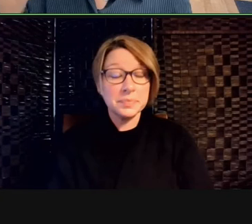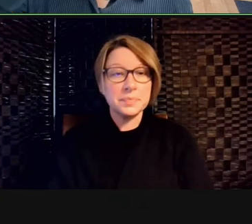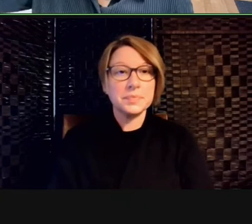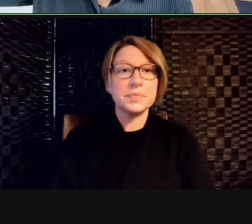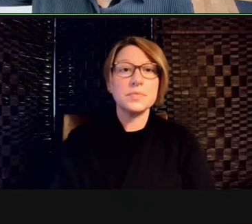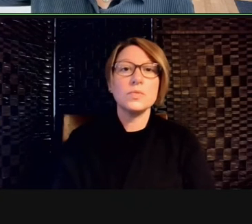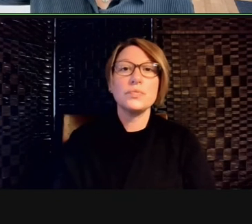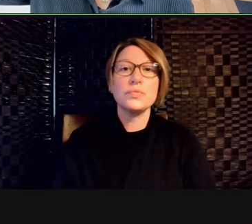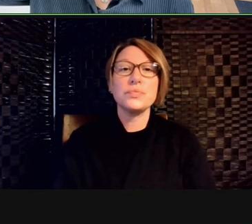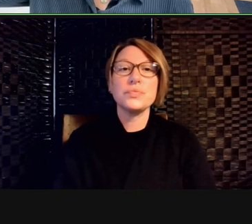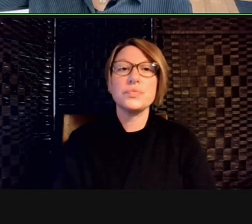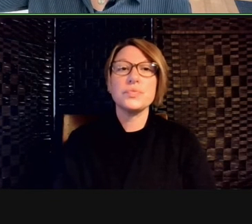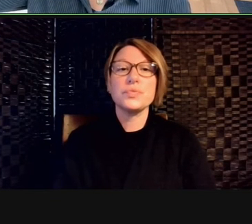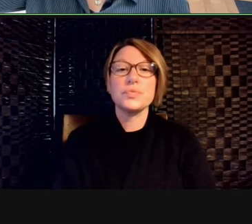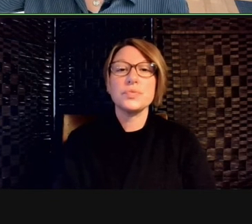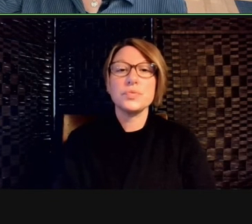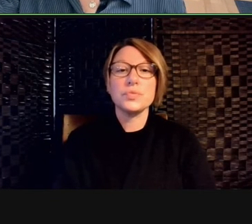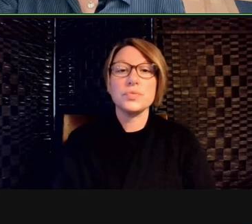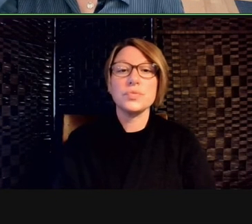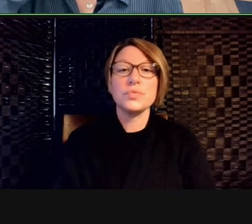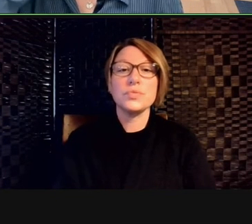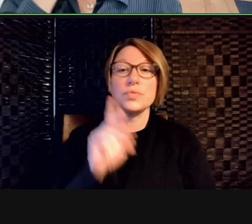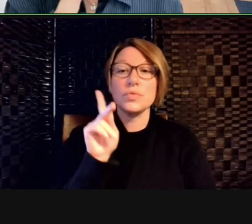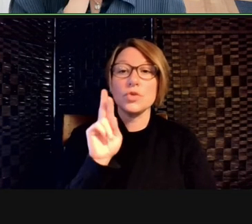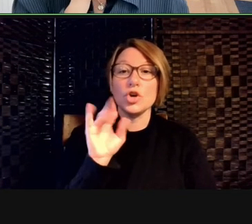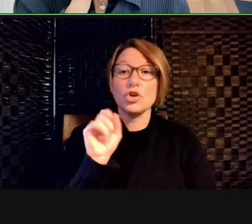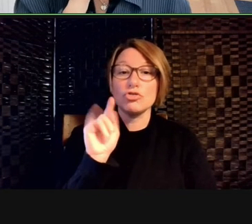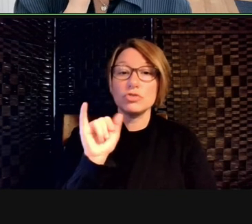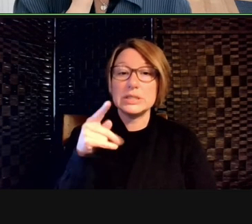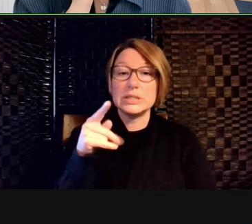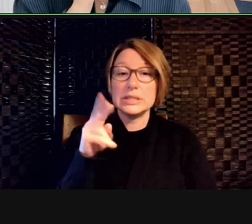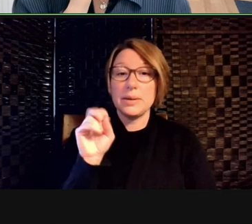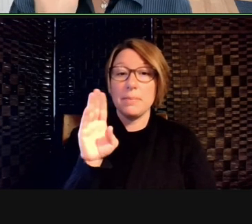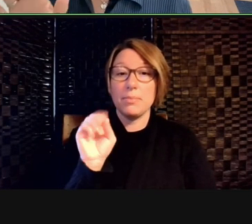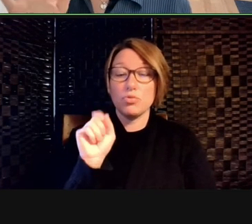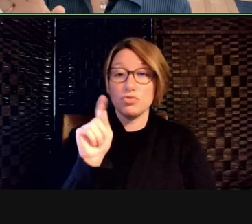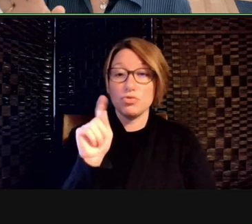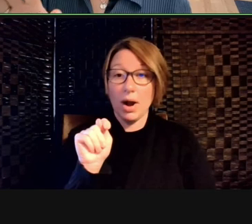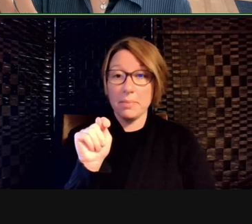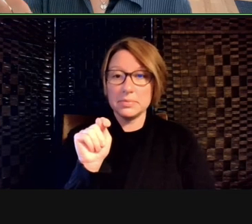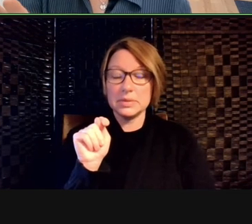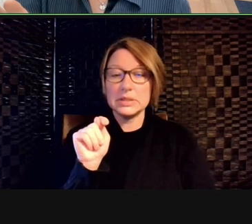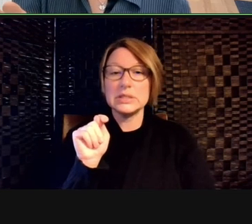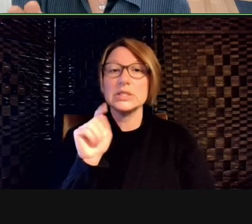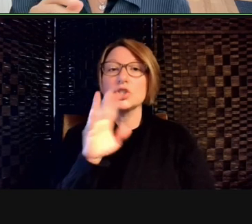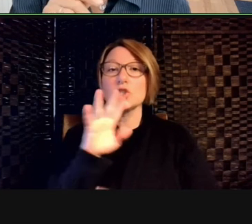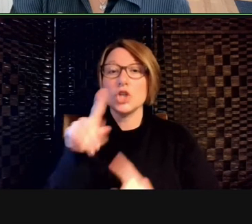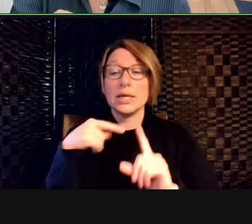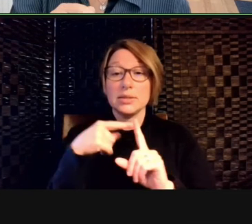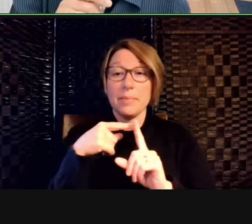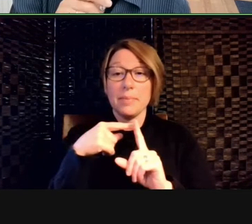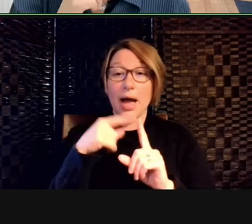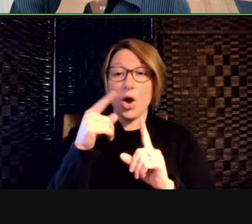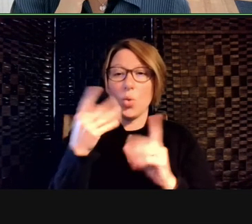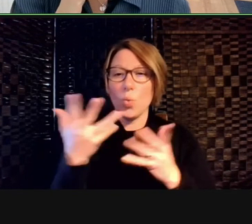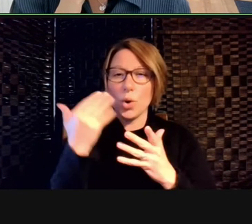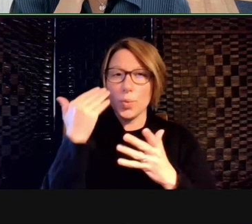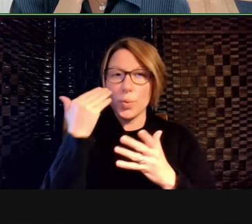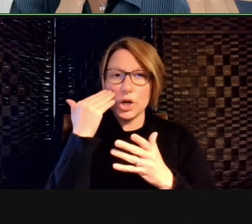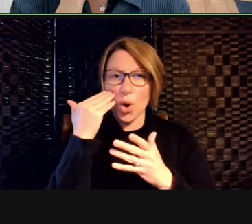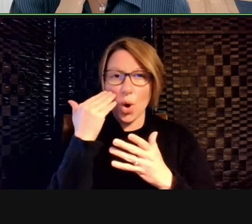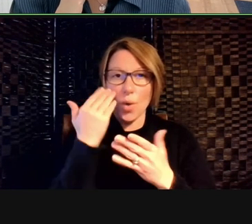so this is Christy Probst and Christina Borders talk about this, that what we know about the evidence base for ASD and